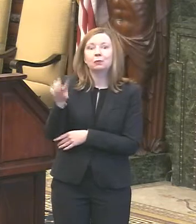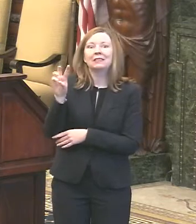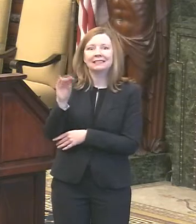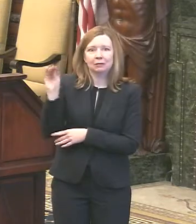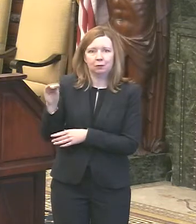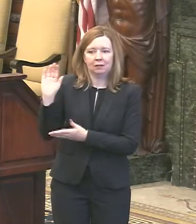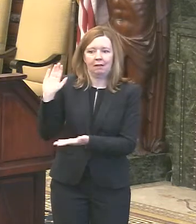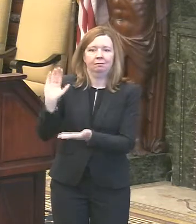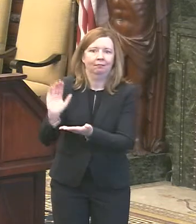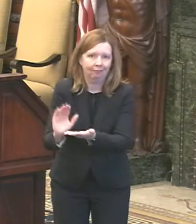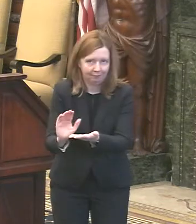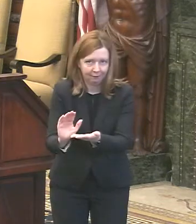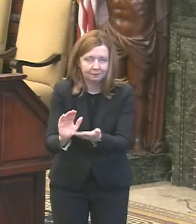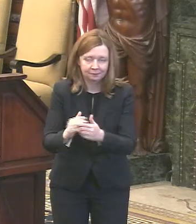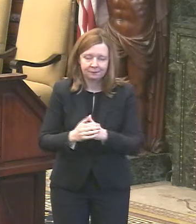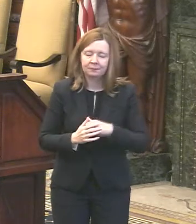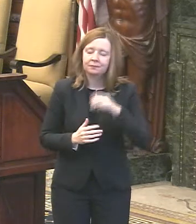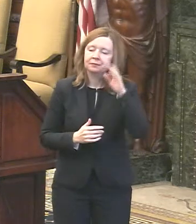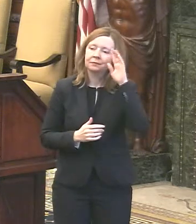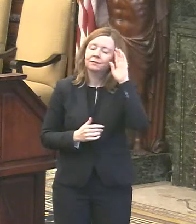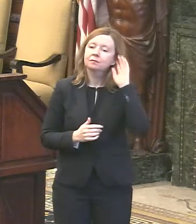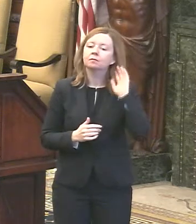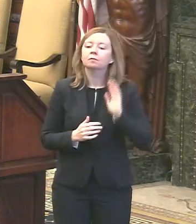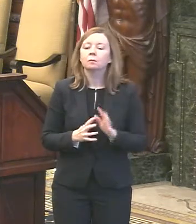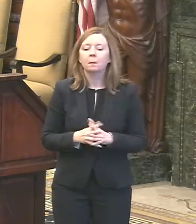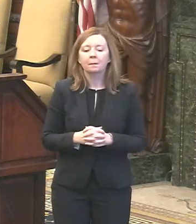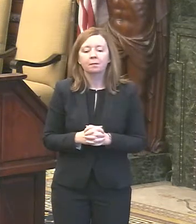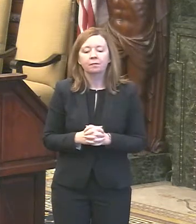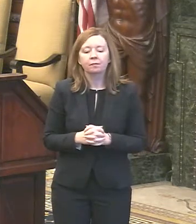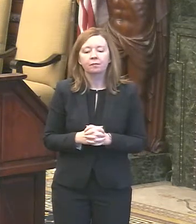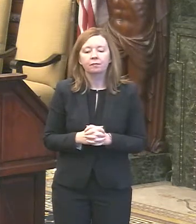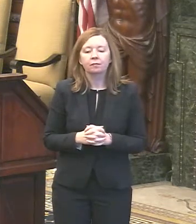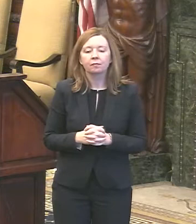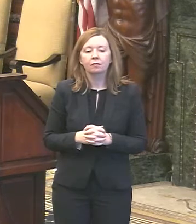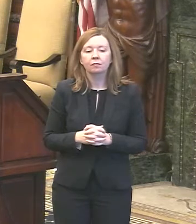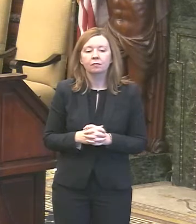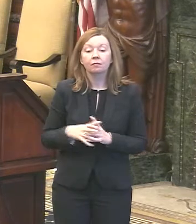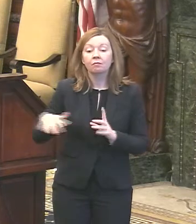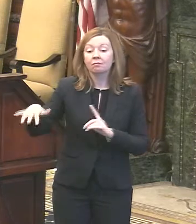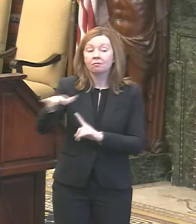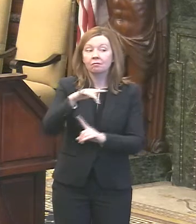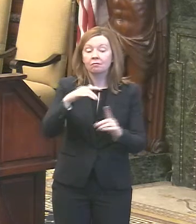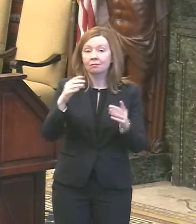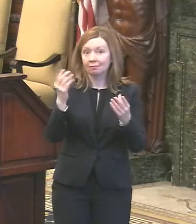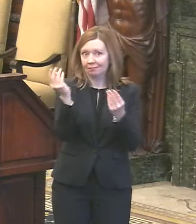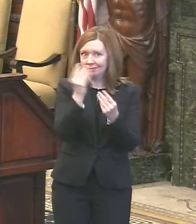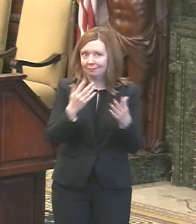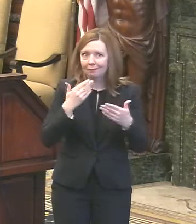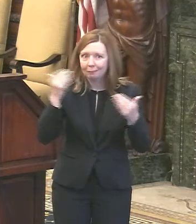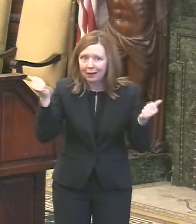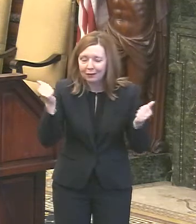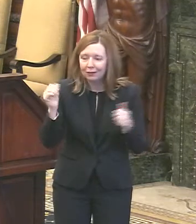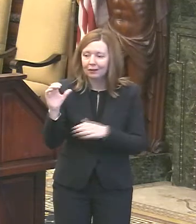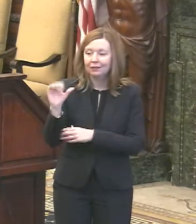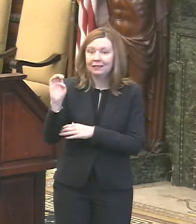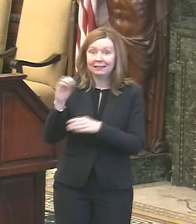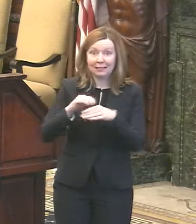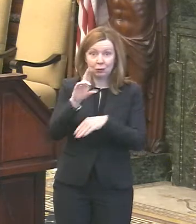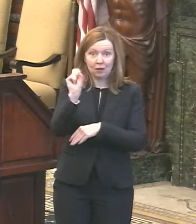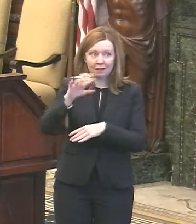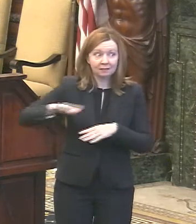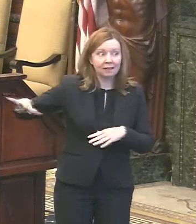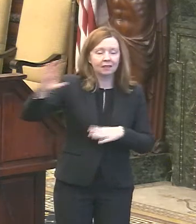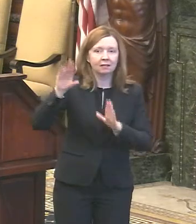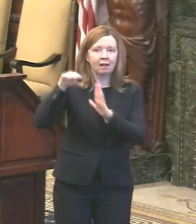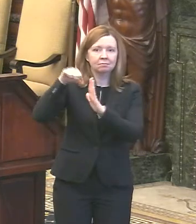6.6% of people were testing positive. Now around us, the news is even better. The cases are falling in the United States right now.